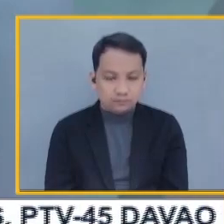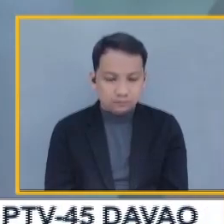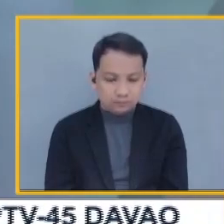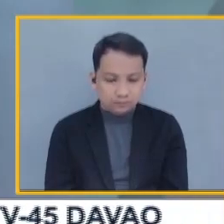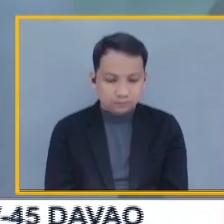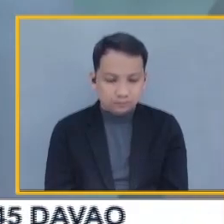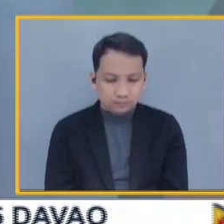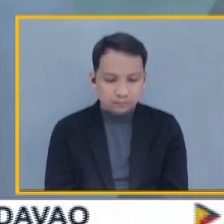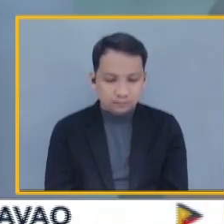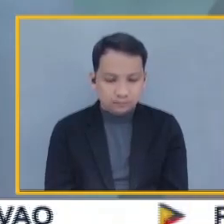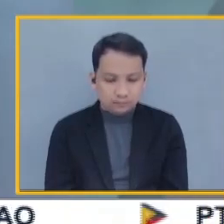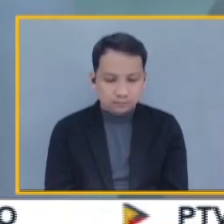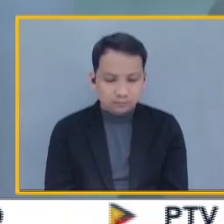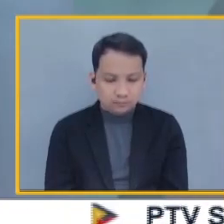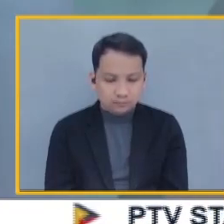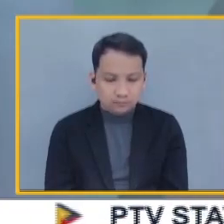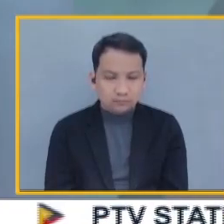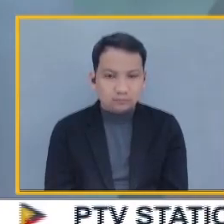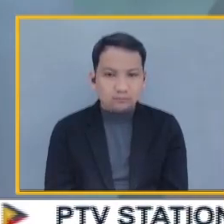home for the